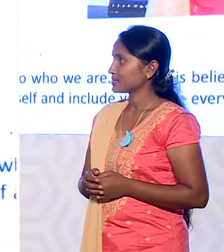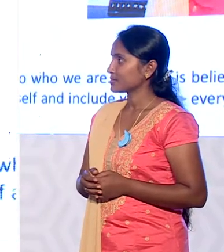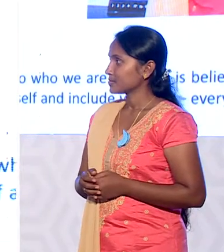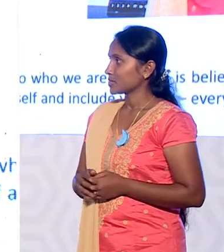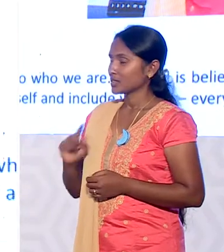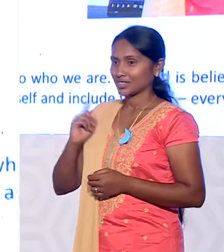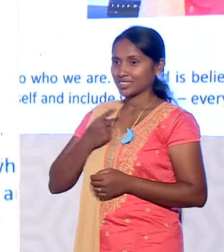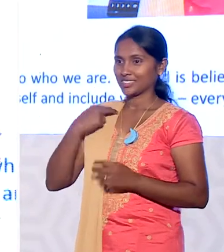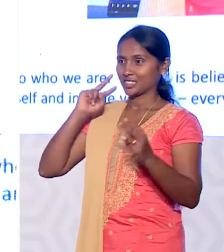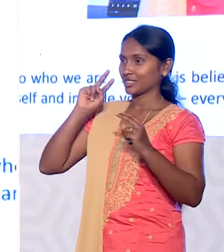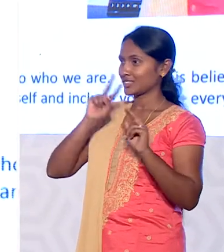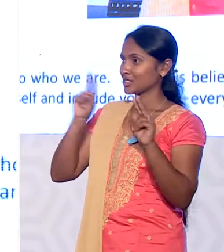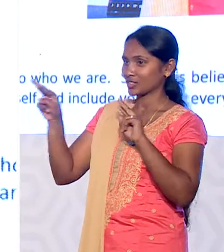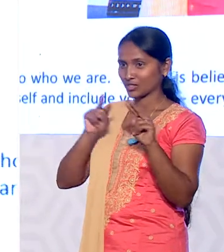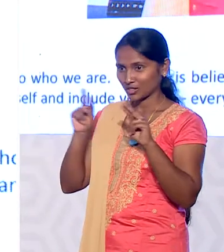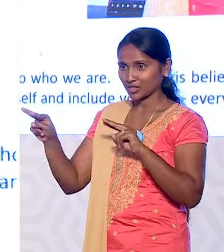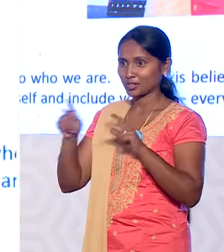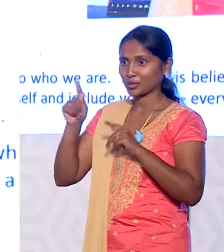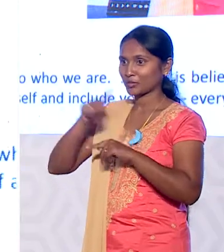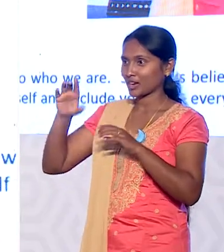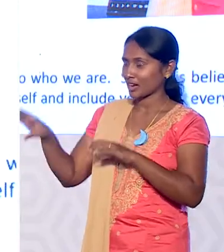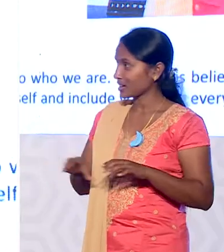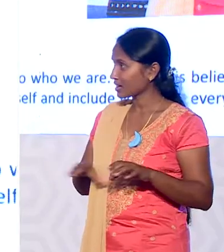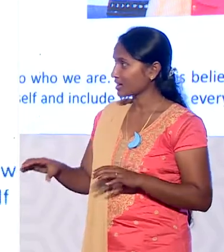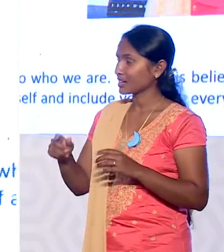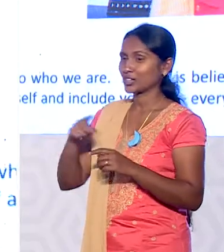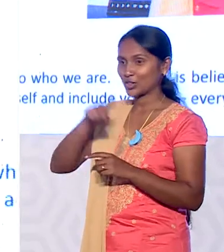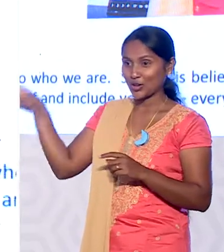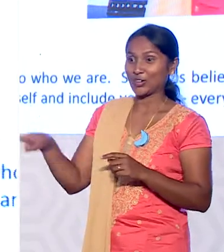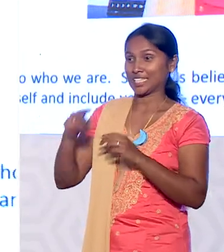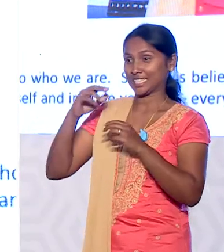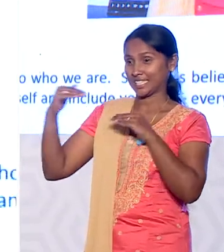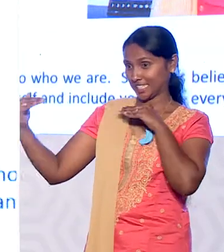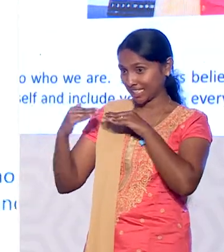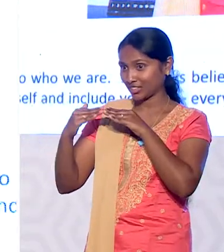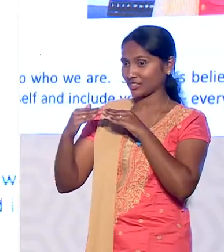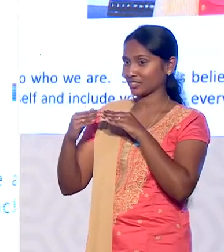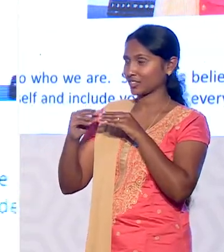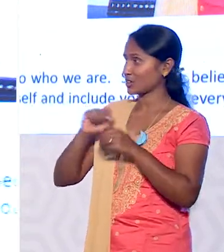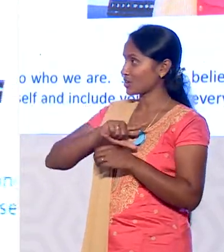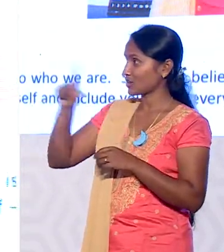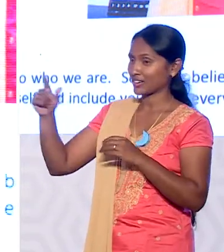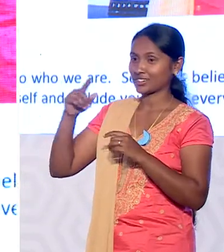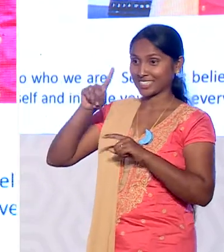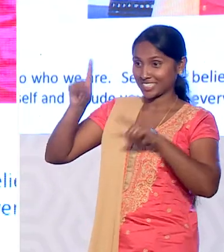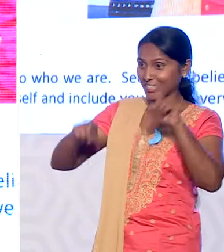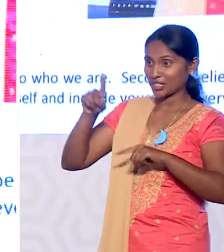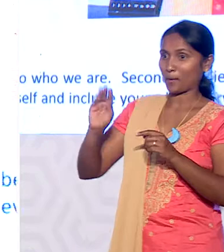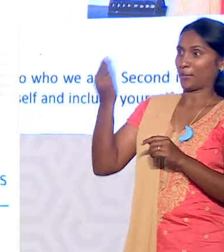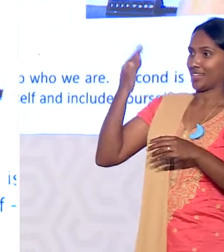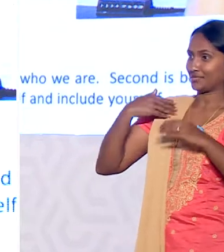We shouldn't look in awe at other people because actually you are equally as powerful. We all are. None of us better than the